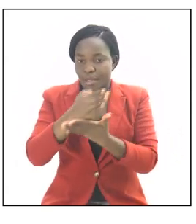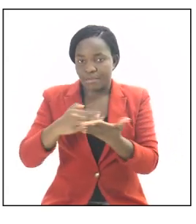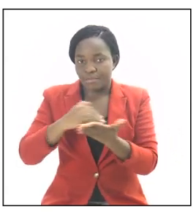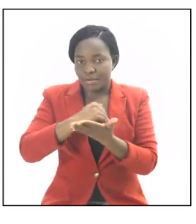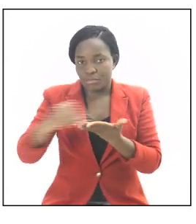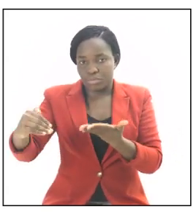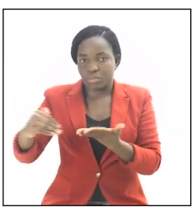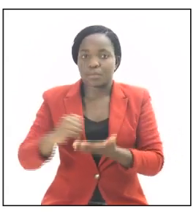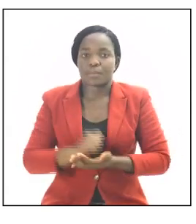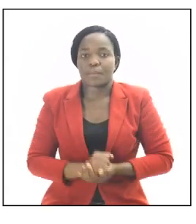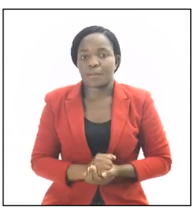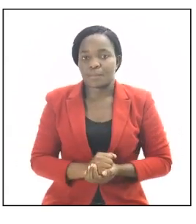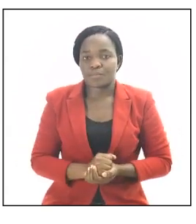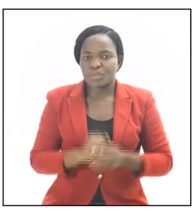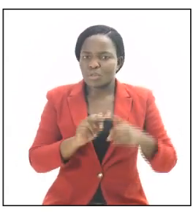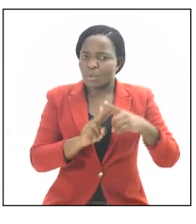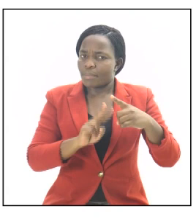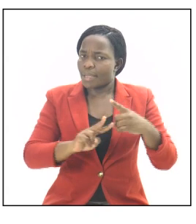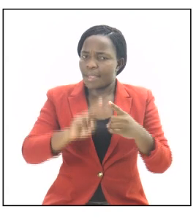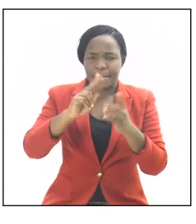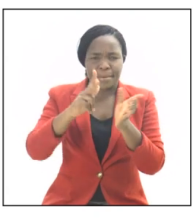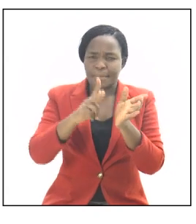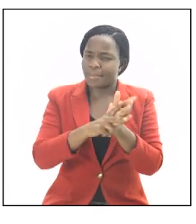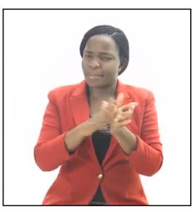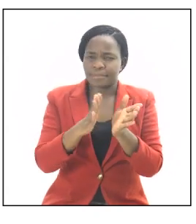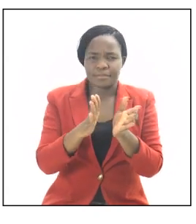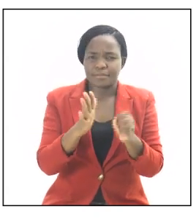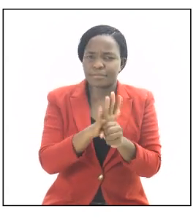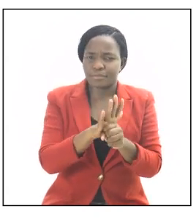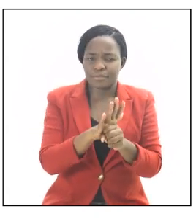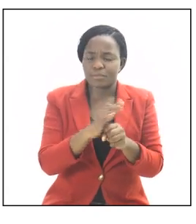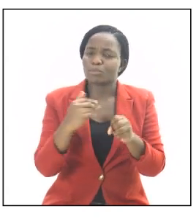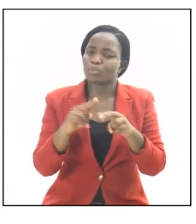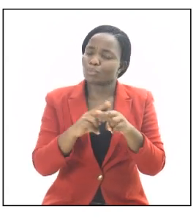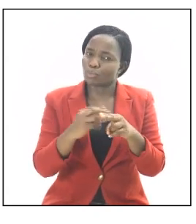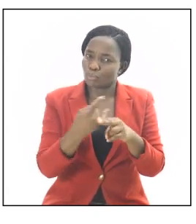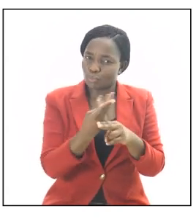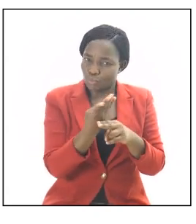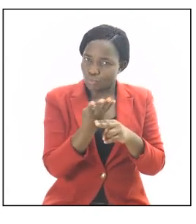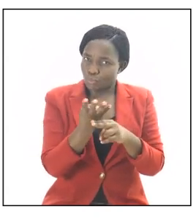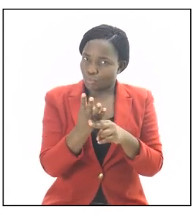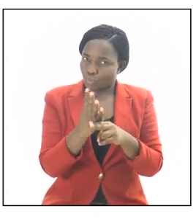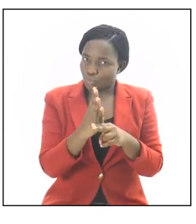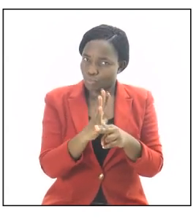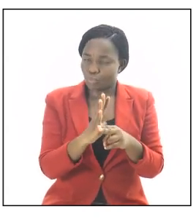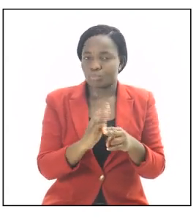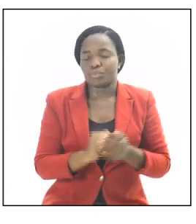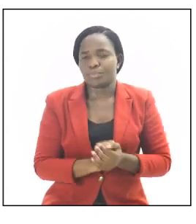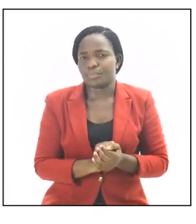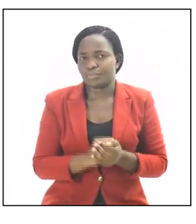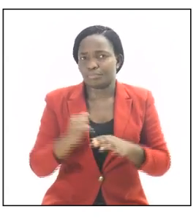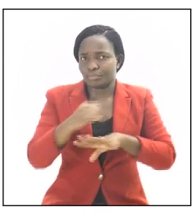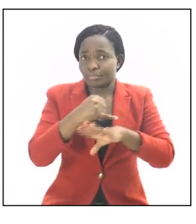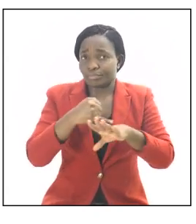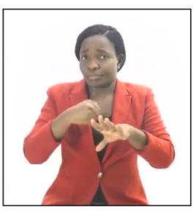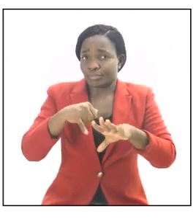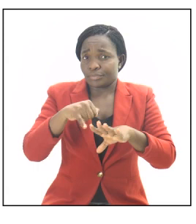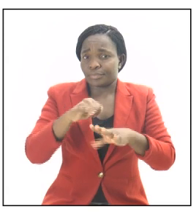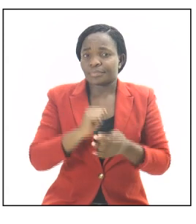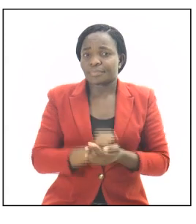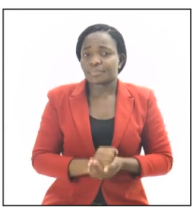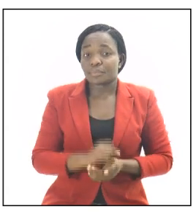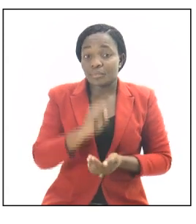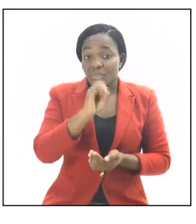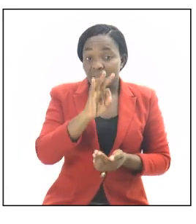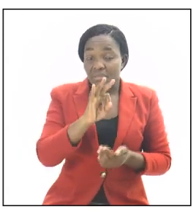fixed value that we use to calculate the circumference and area of circles. So, if the